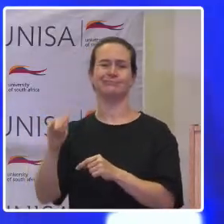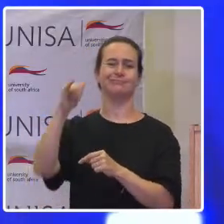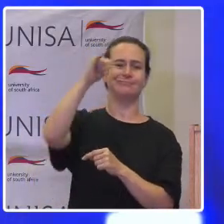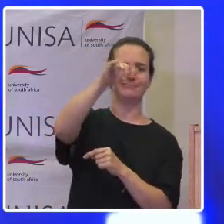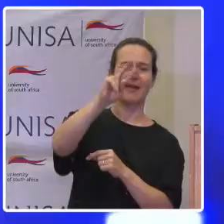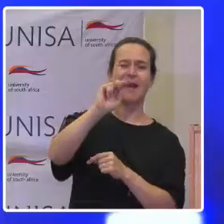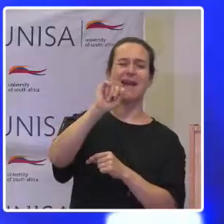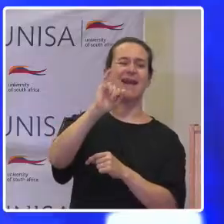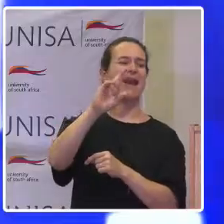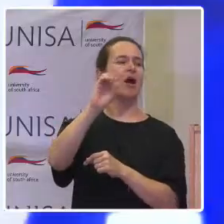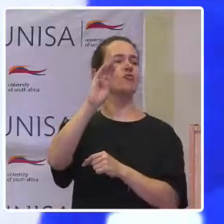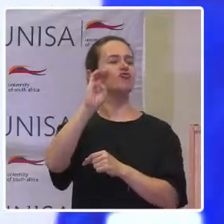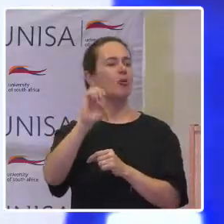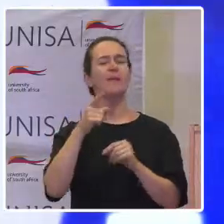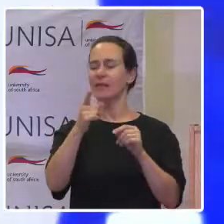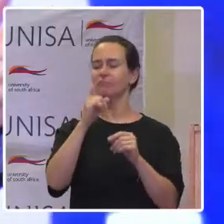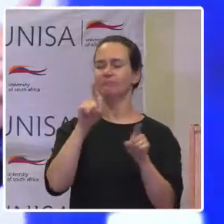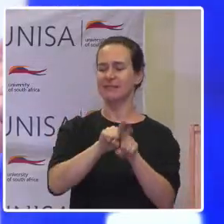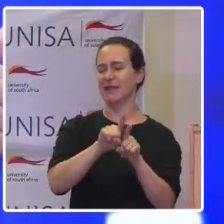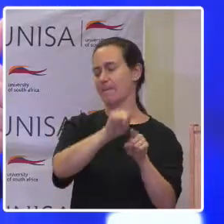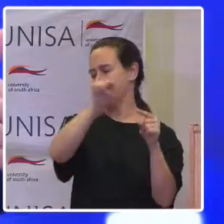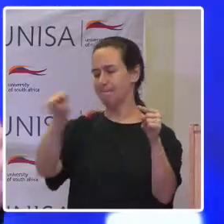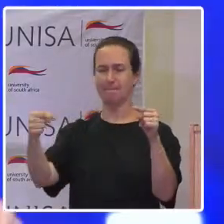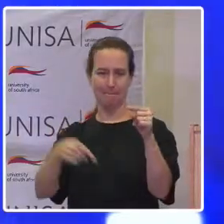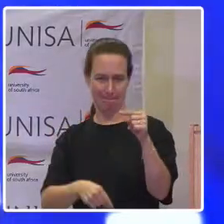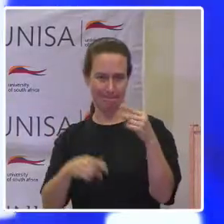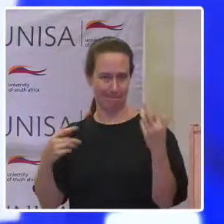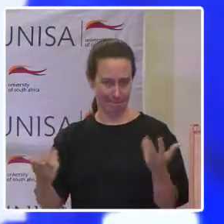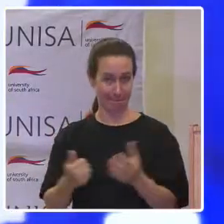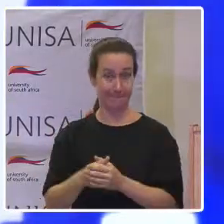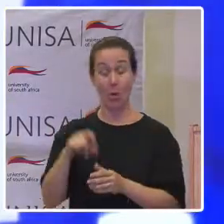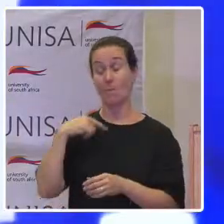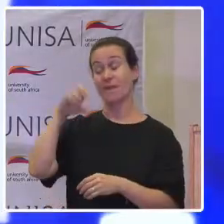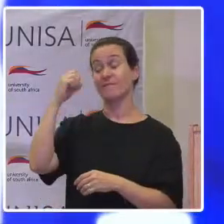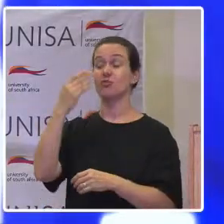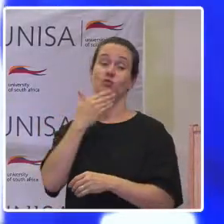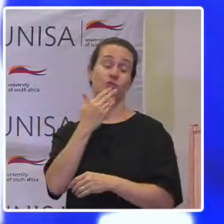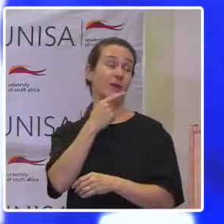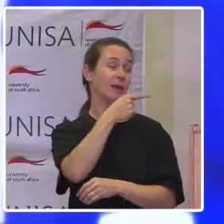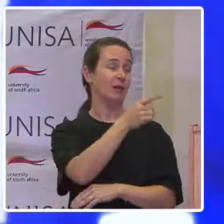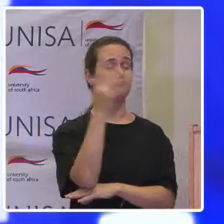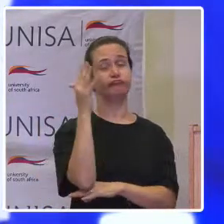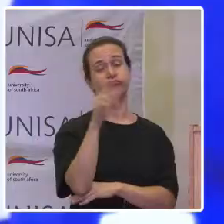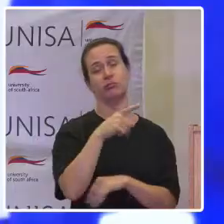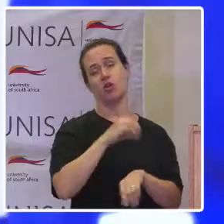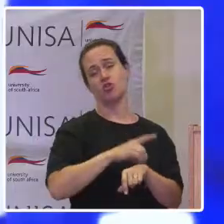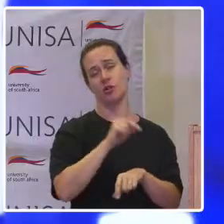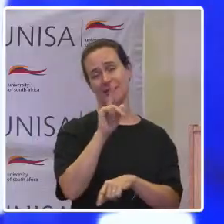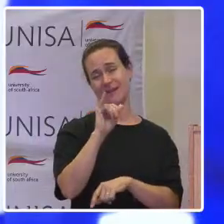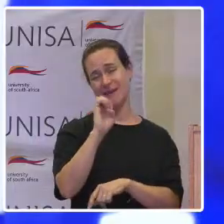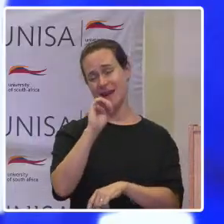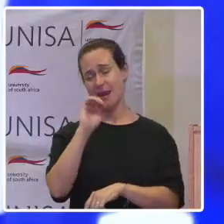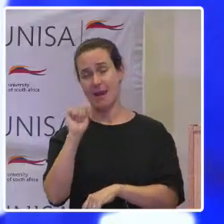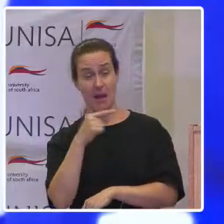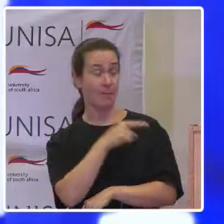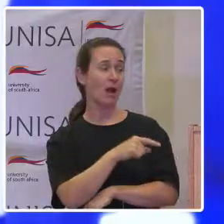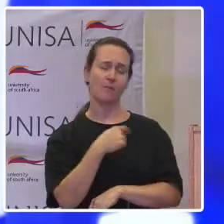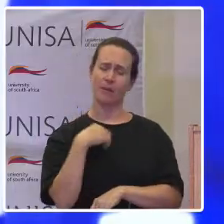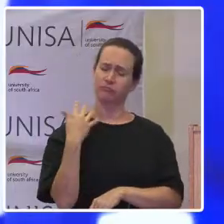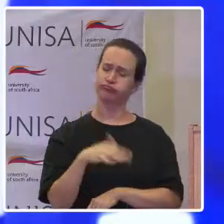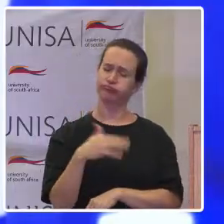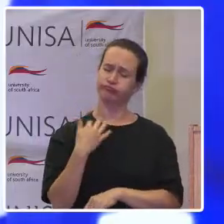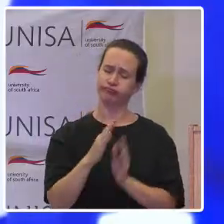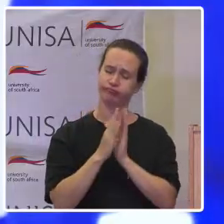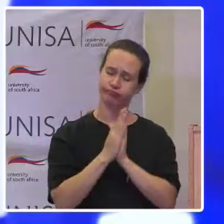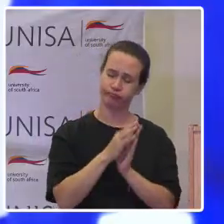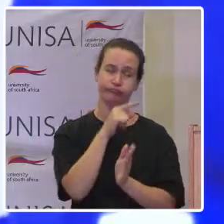back. So we've identified, especially through the keynote speaker, I actually forgot to say thank you to Dr. Kiema, who is somebody I really look up to as a